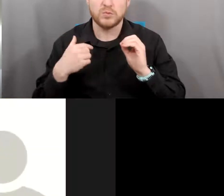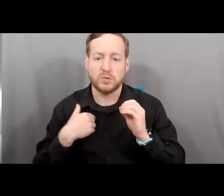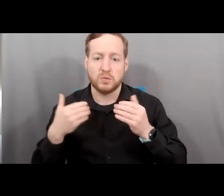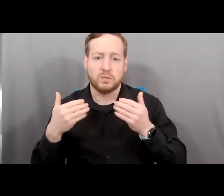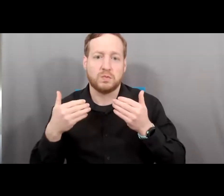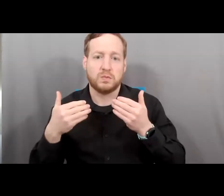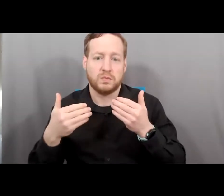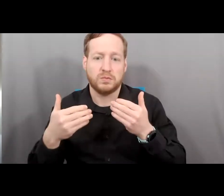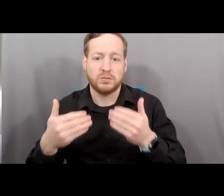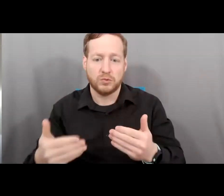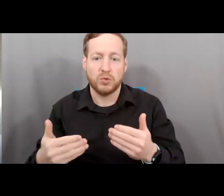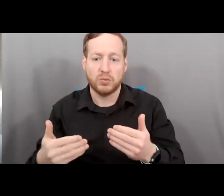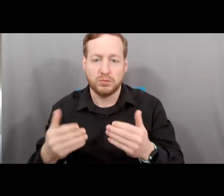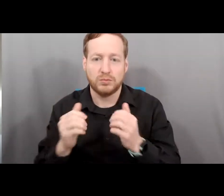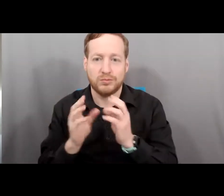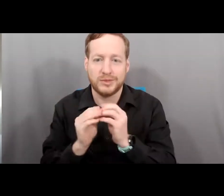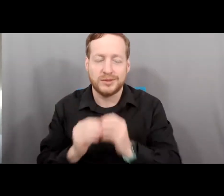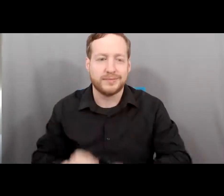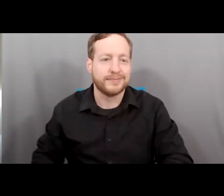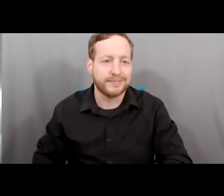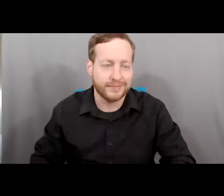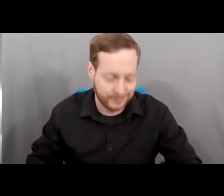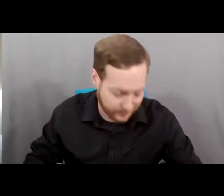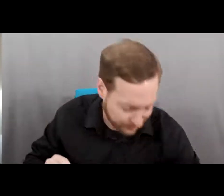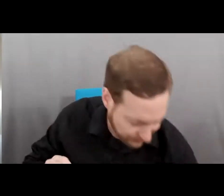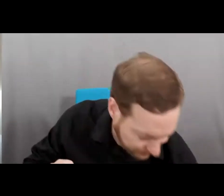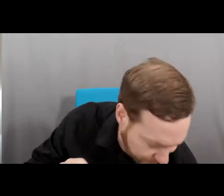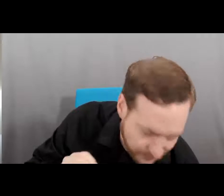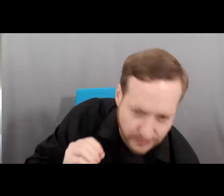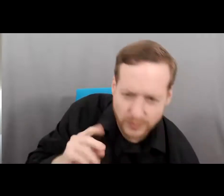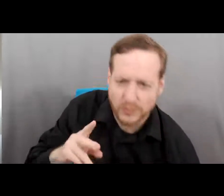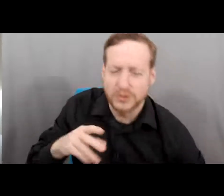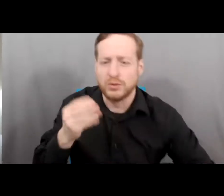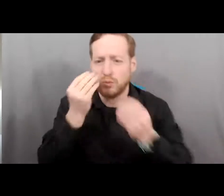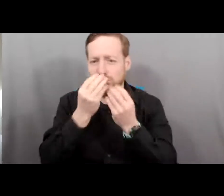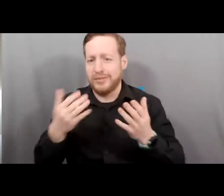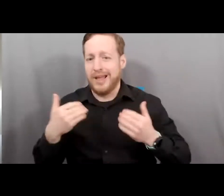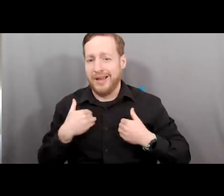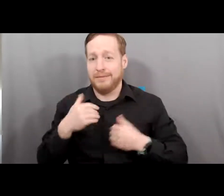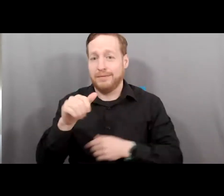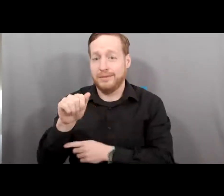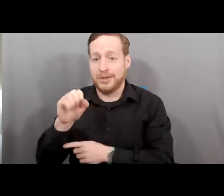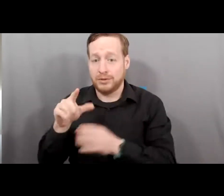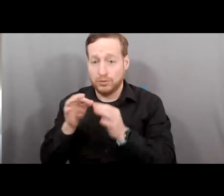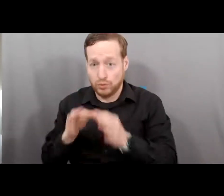not seeing anyone saying, so let's move forward then with the official meeting.